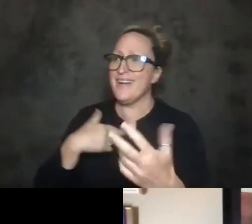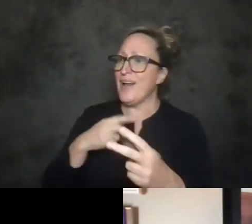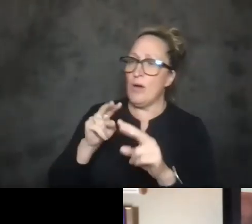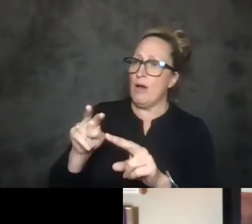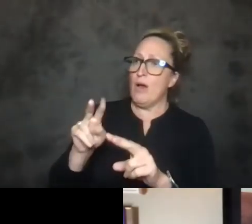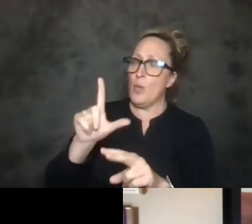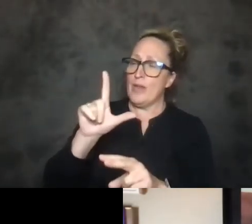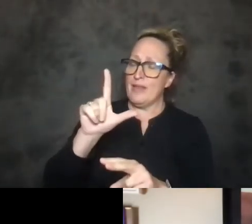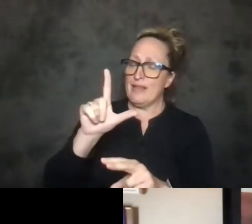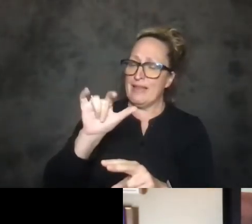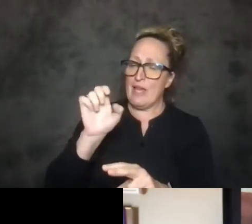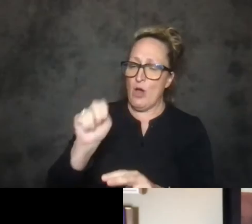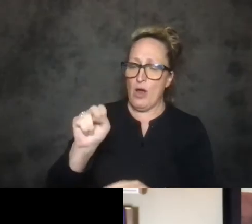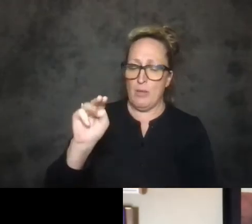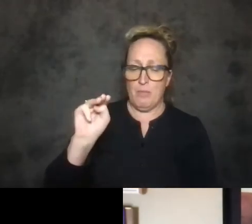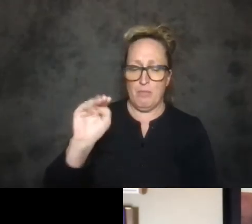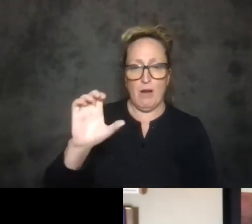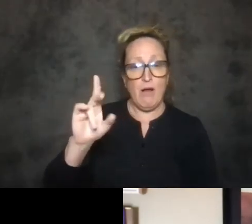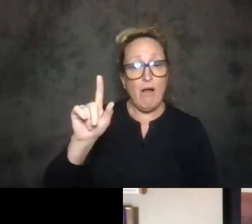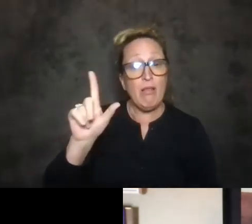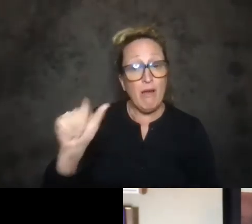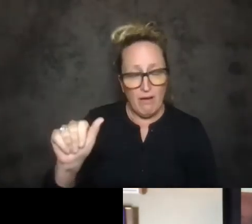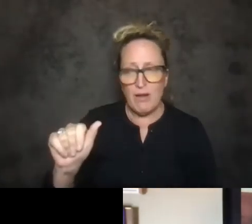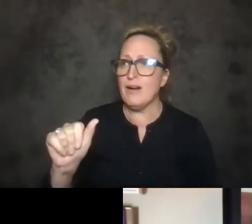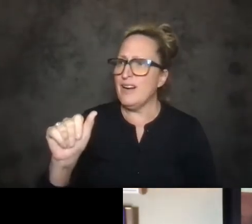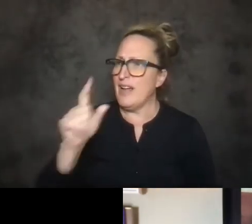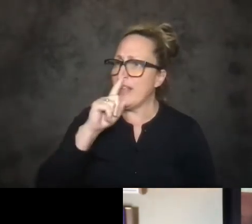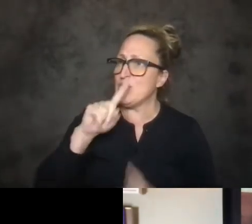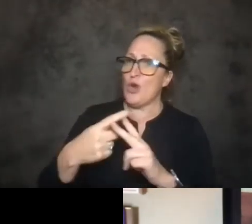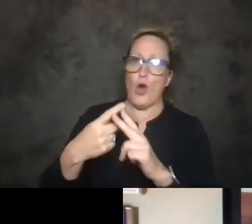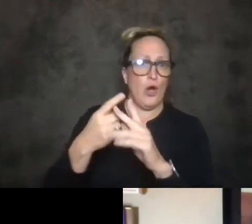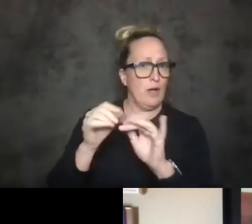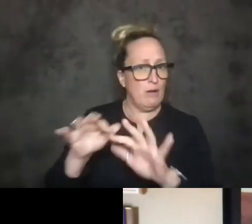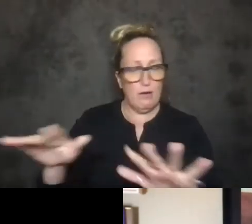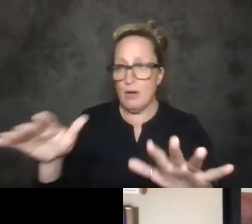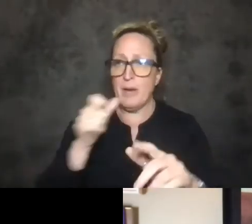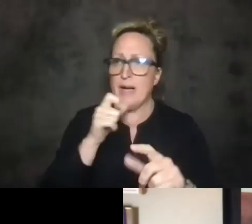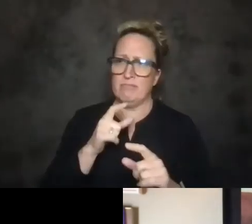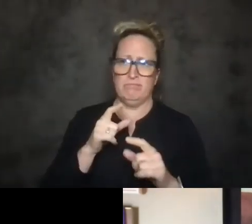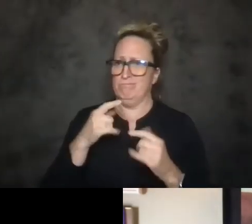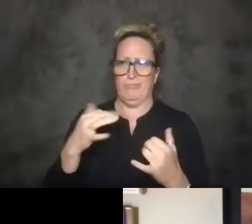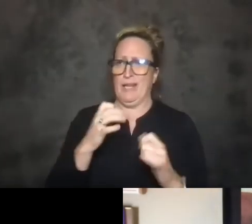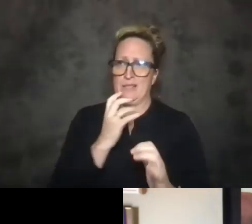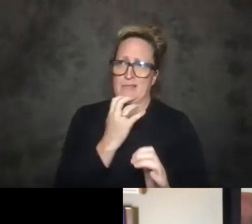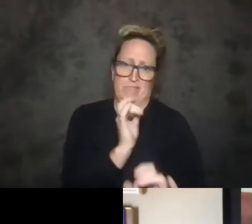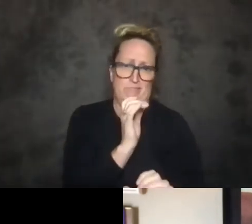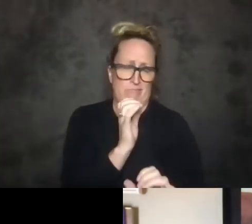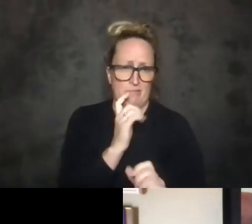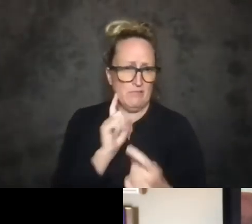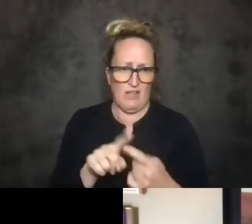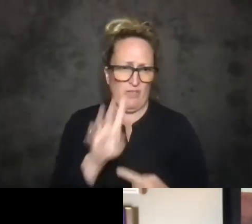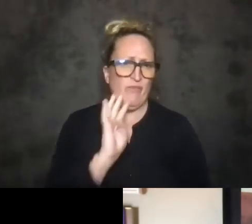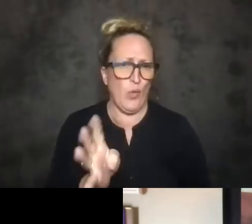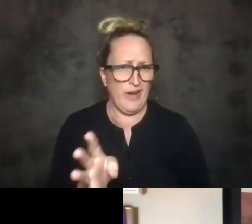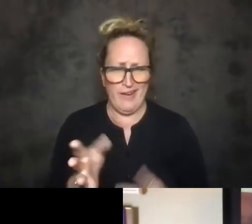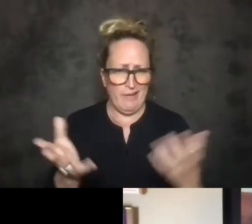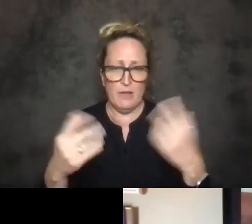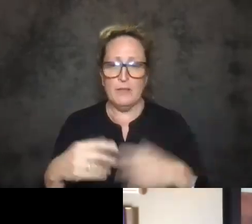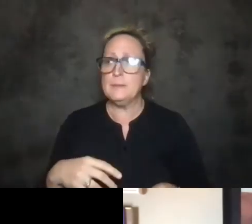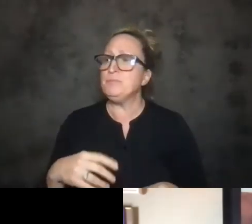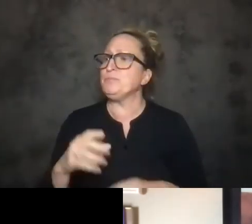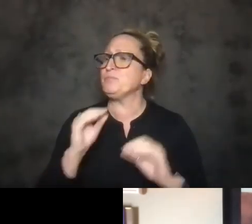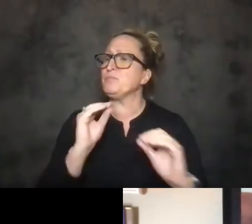Leon McCullough. And that kind of started it. But I didn't start playing sax till I was almost 40. I was teaching it down